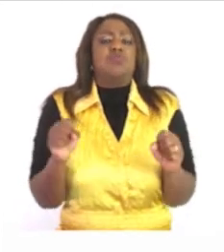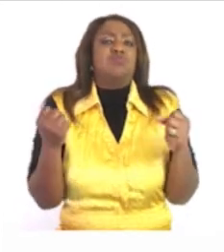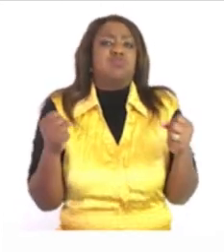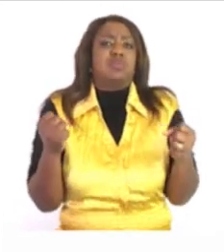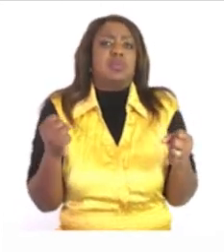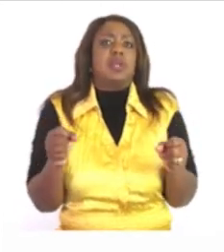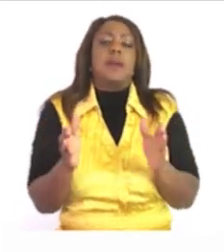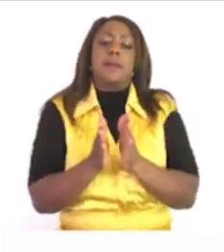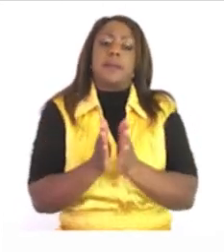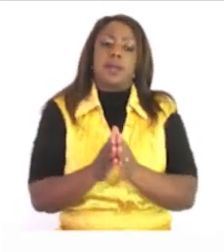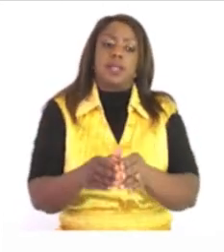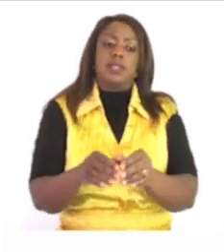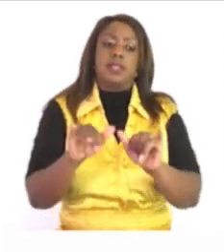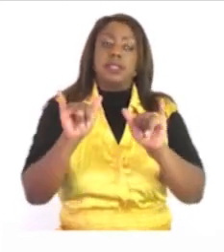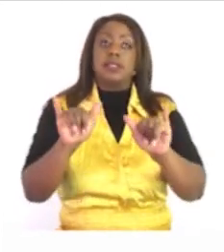bronchitis.